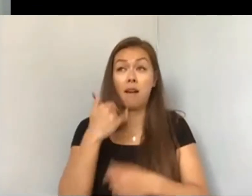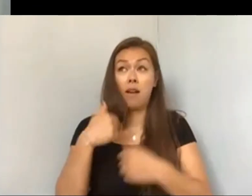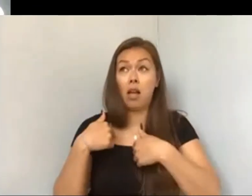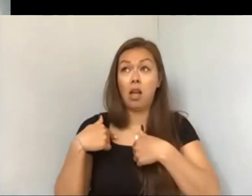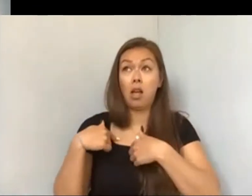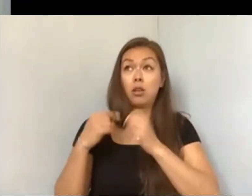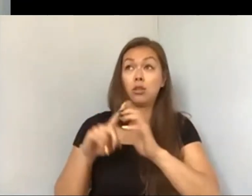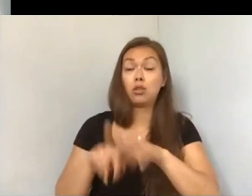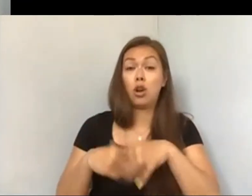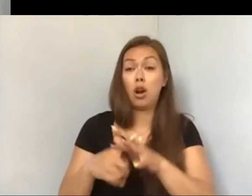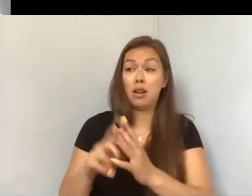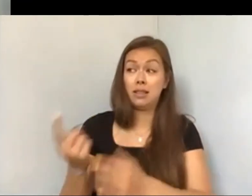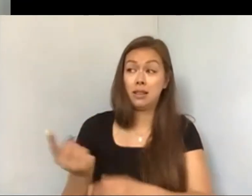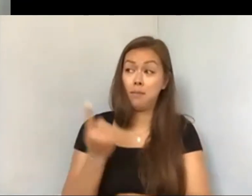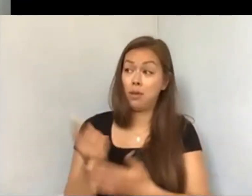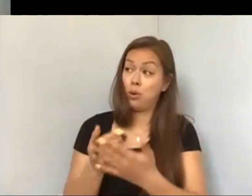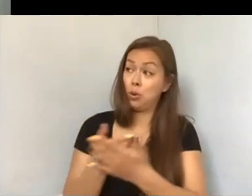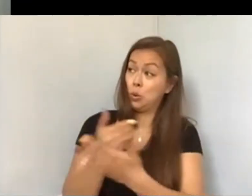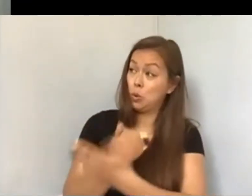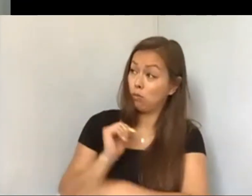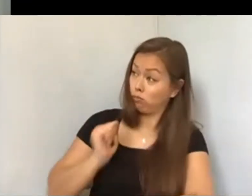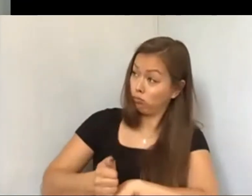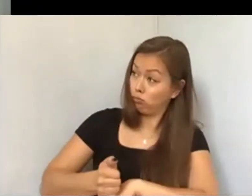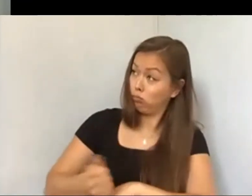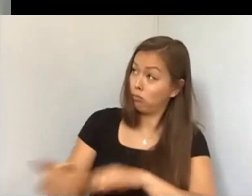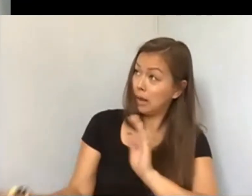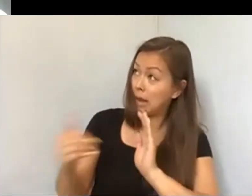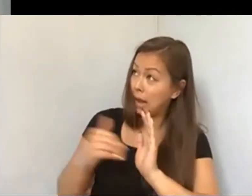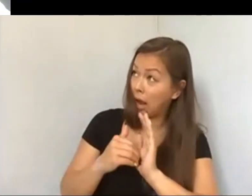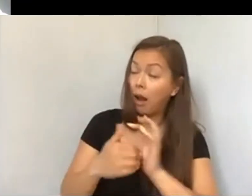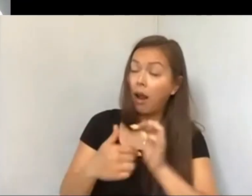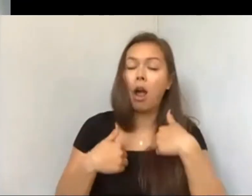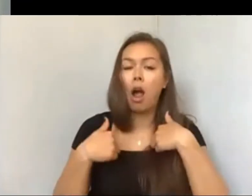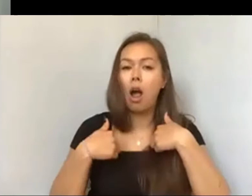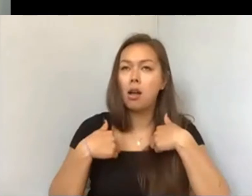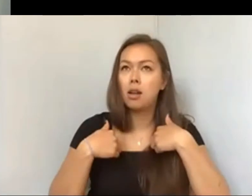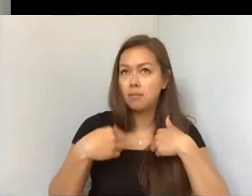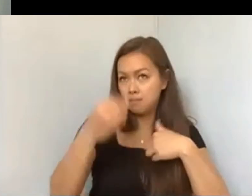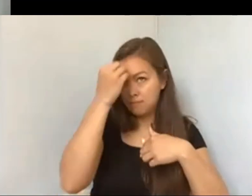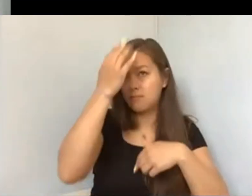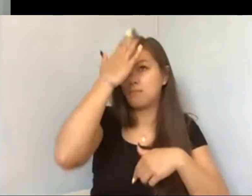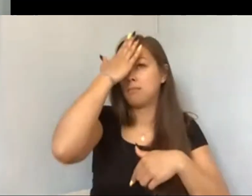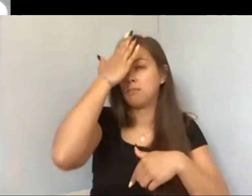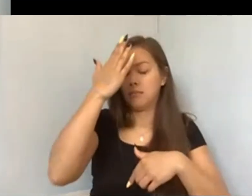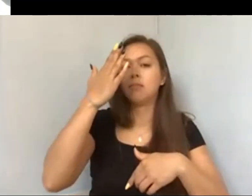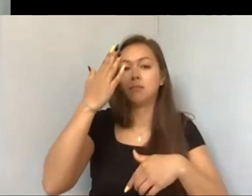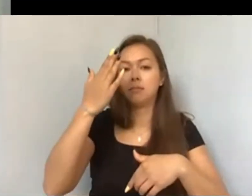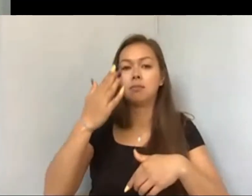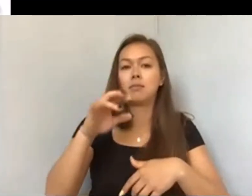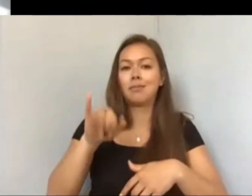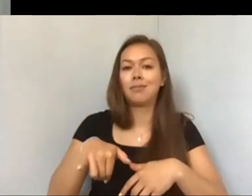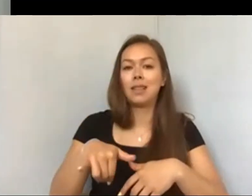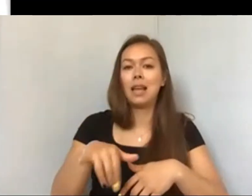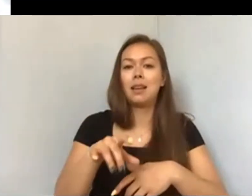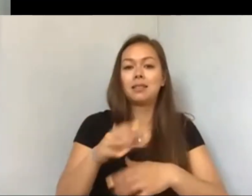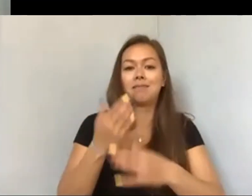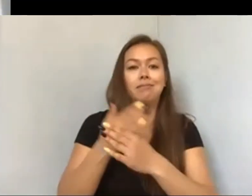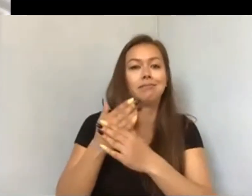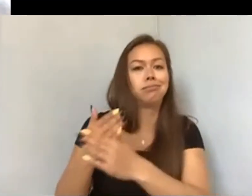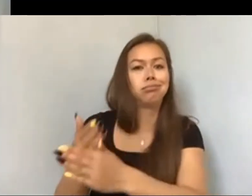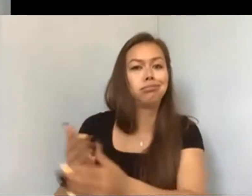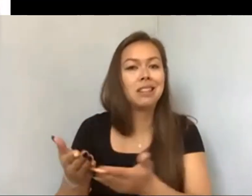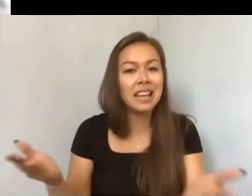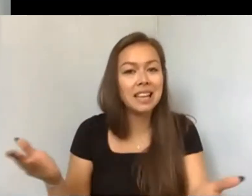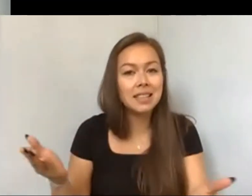digital organization from the start, because going back and doing it starts to get really hard because you have a lot of